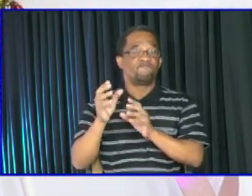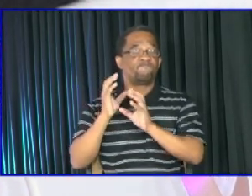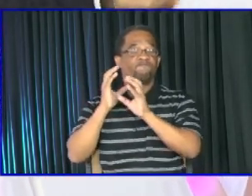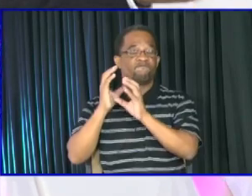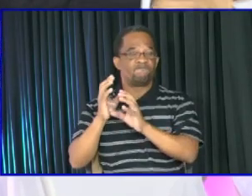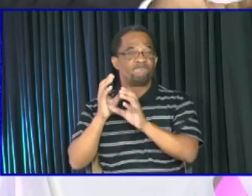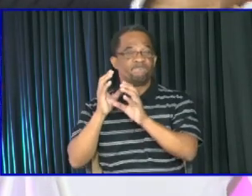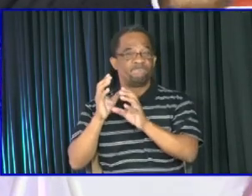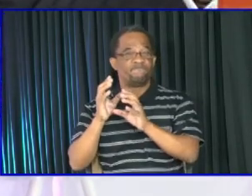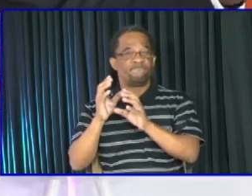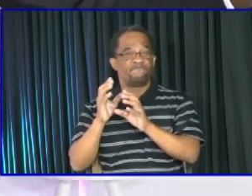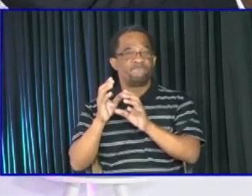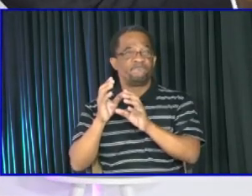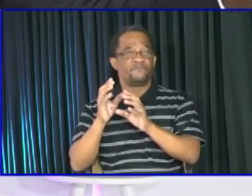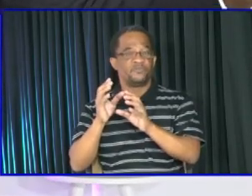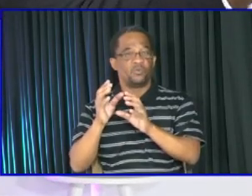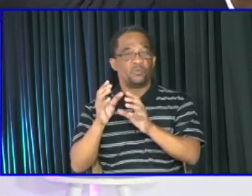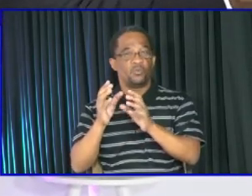at the wrist.